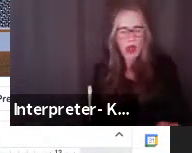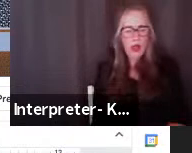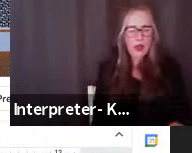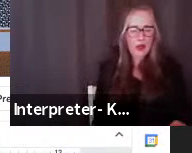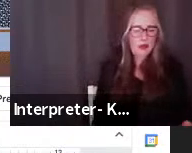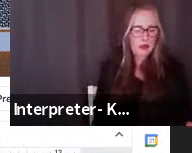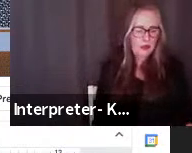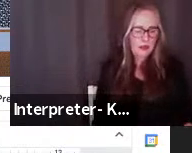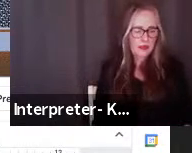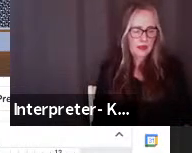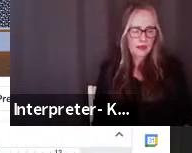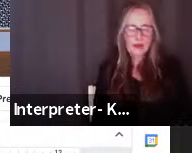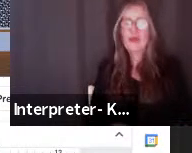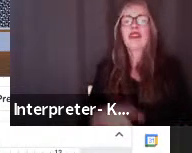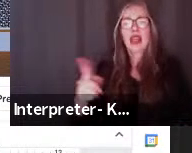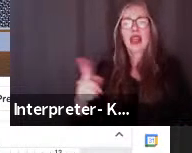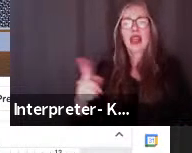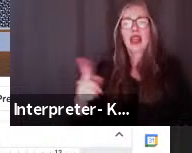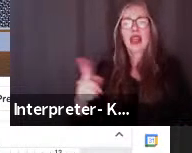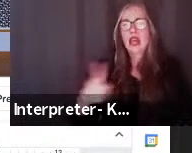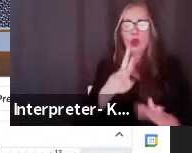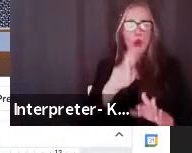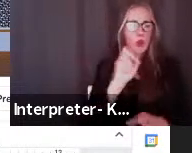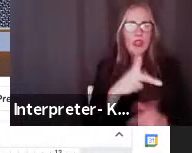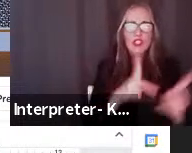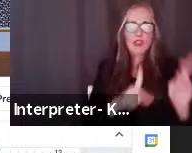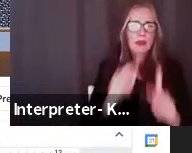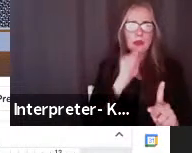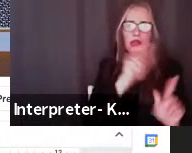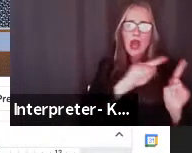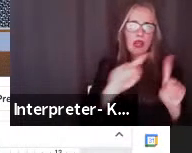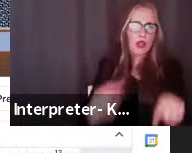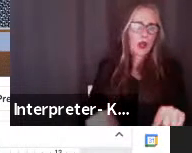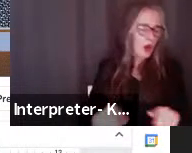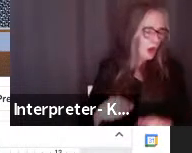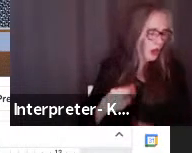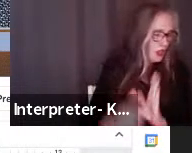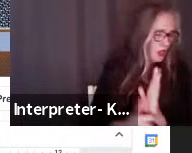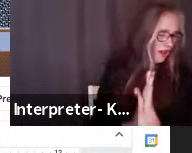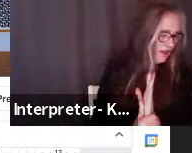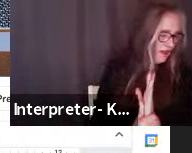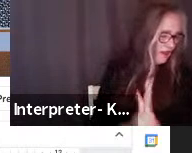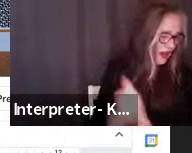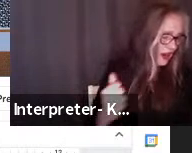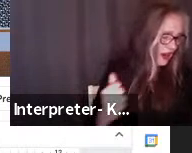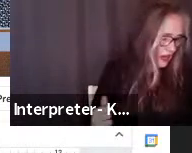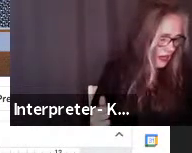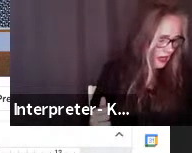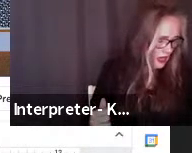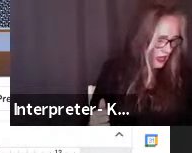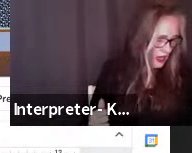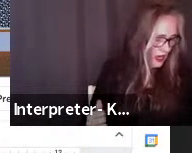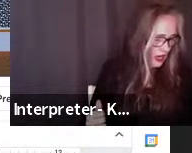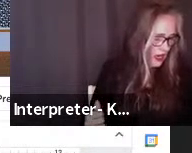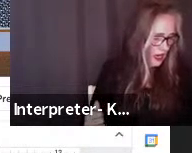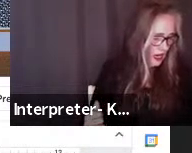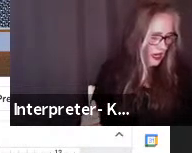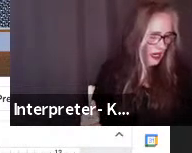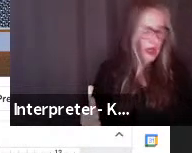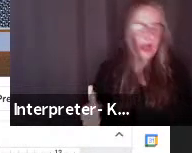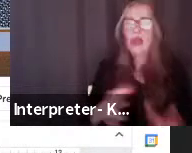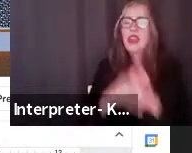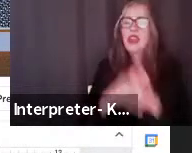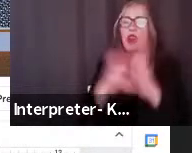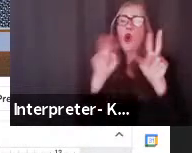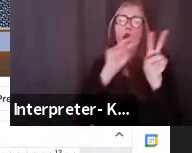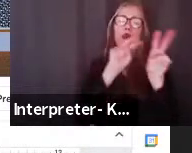to child welfare and so my apologies thanks that's fine um they're over surveilled ableism leaves